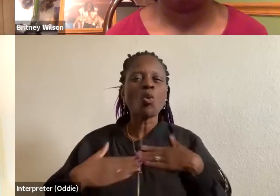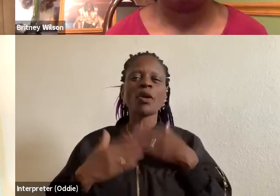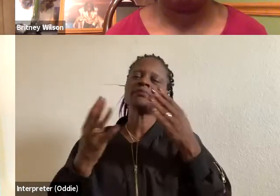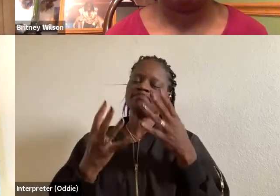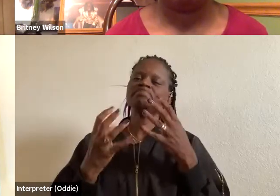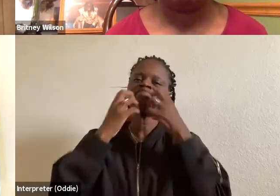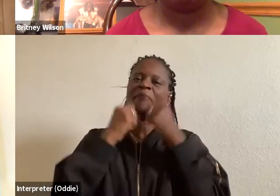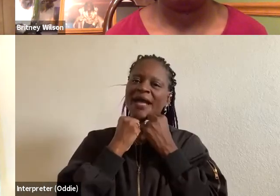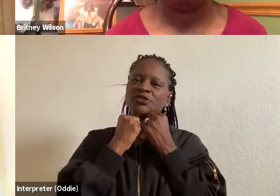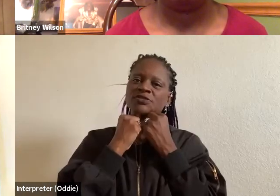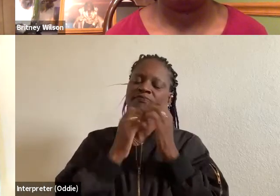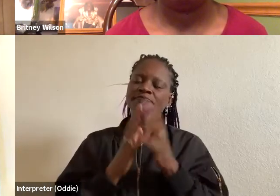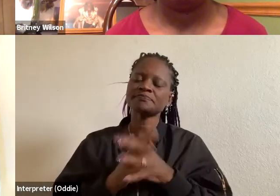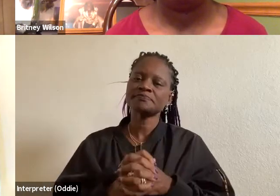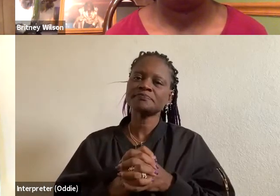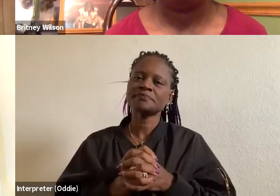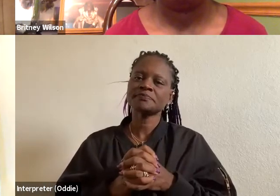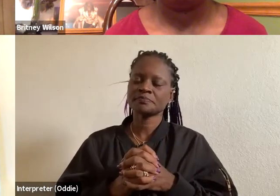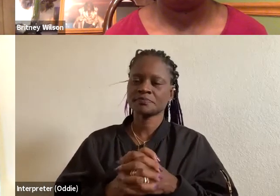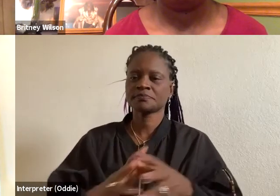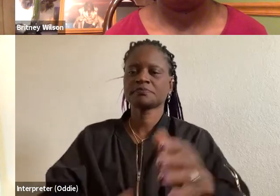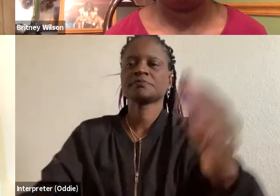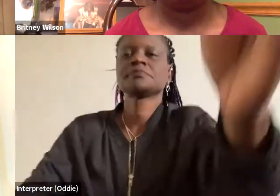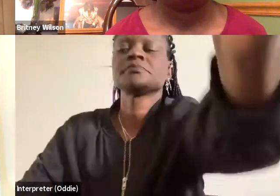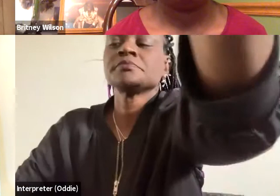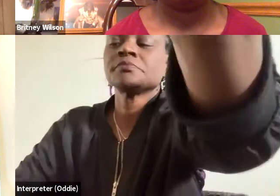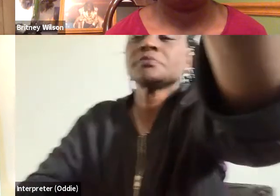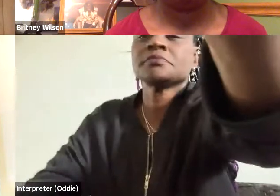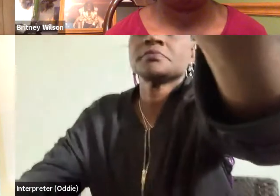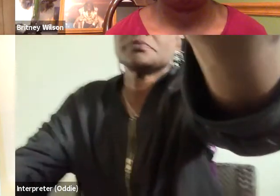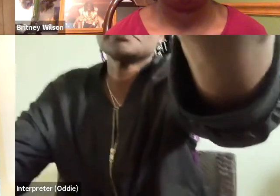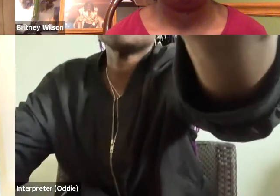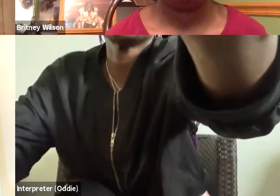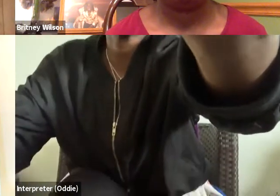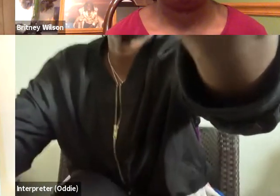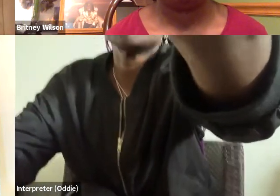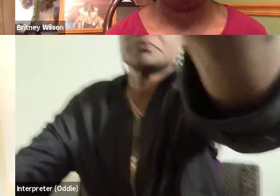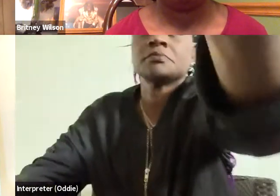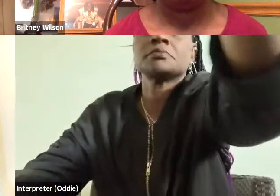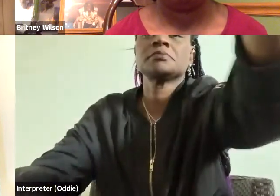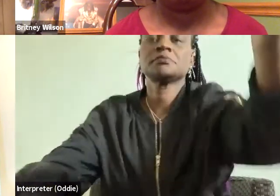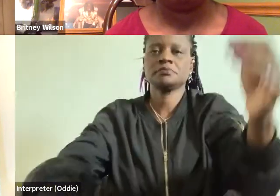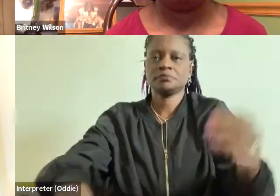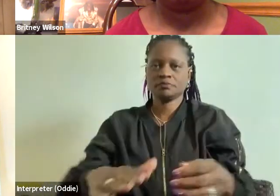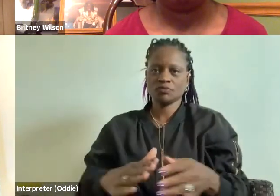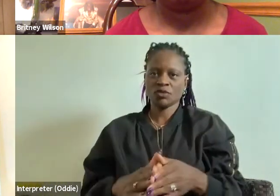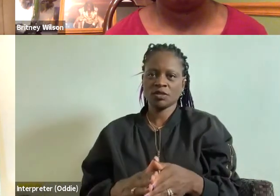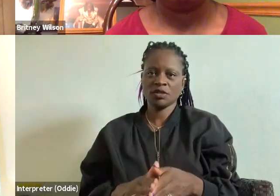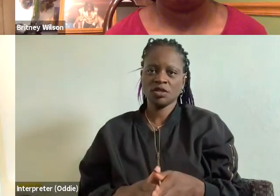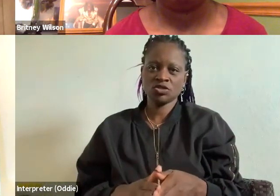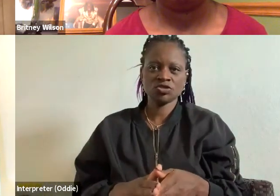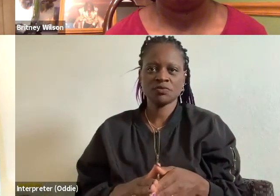Yes. Right. Now, so we talked about what is Black joy, what it means to